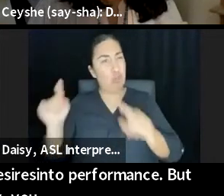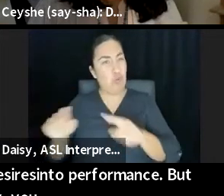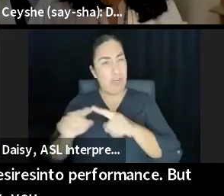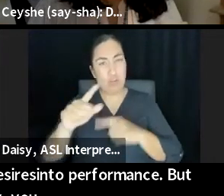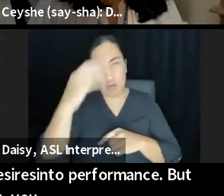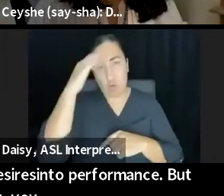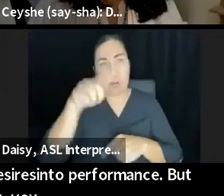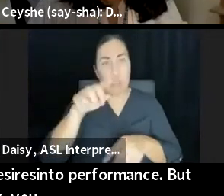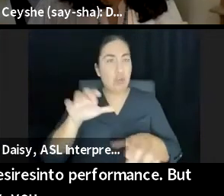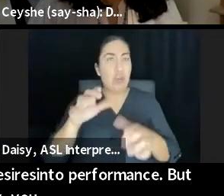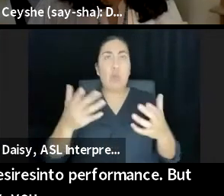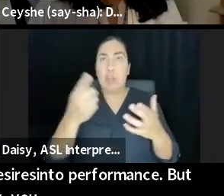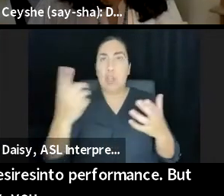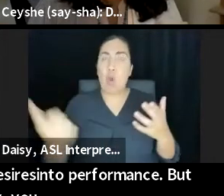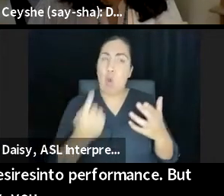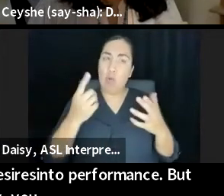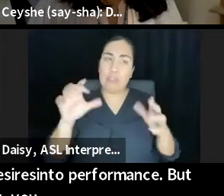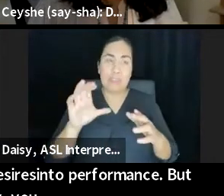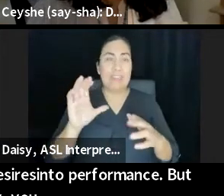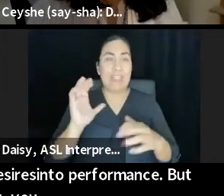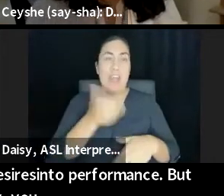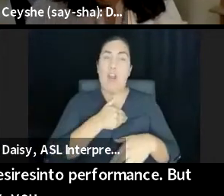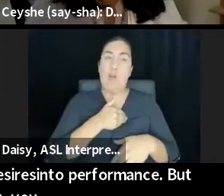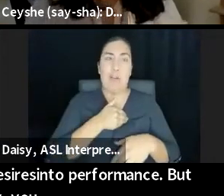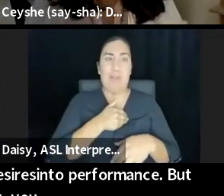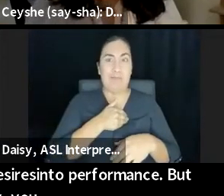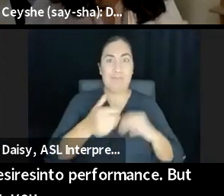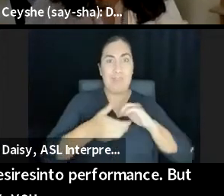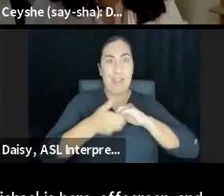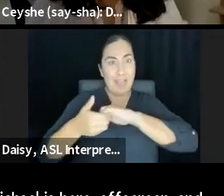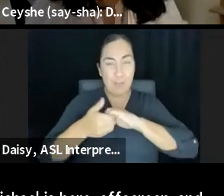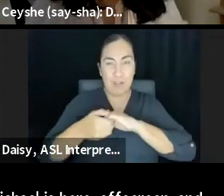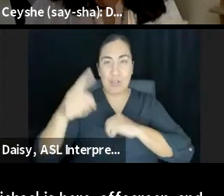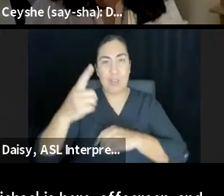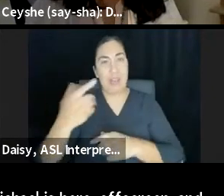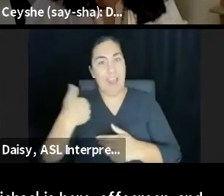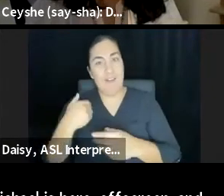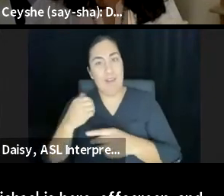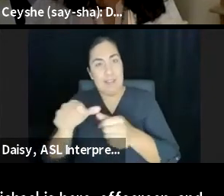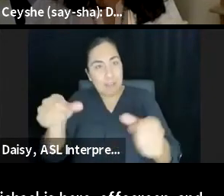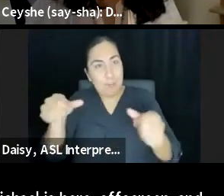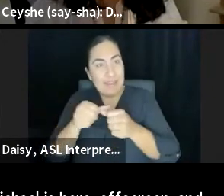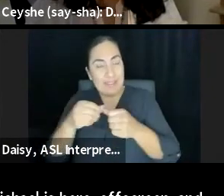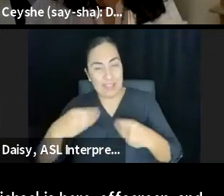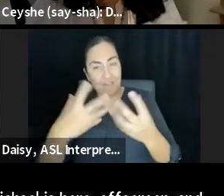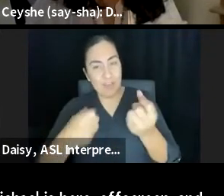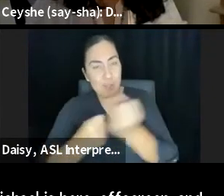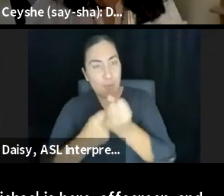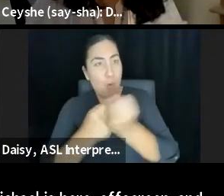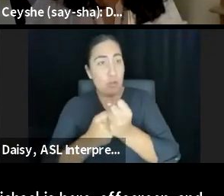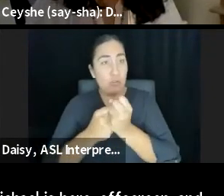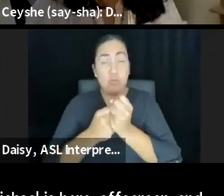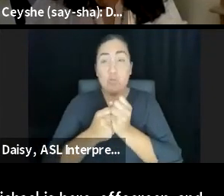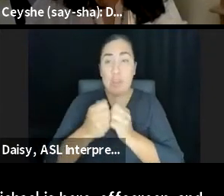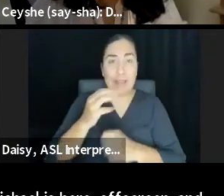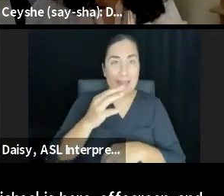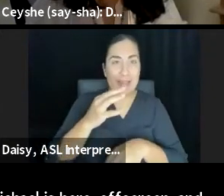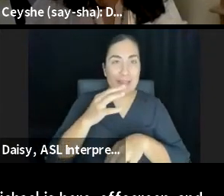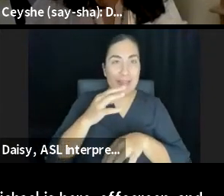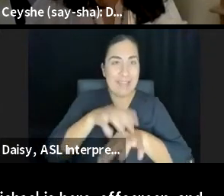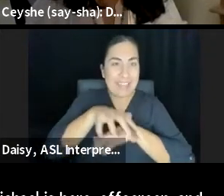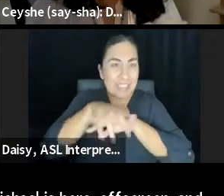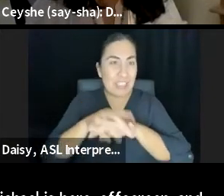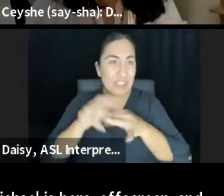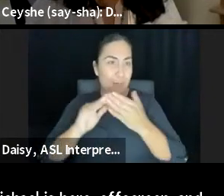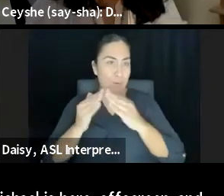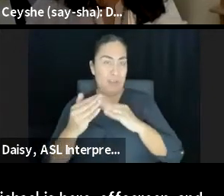what he always does in our long collaboration together. He is holding space and giving support to the Indigenous communities that we both serve together. There will be links